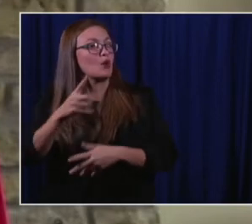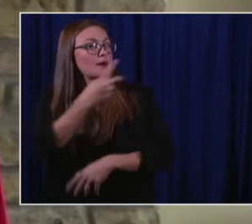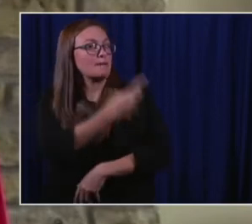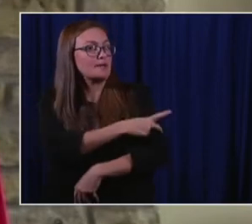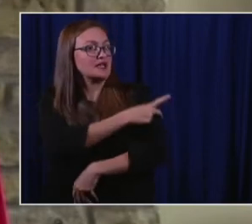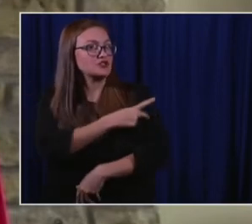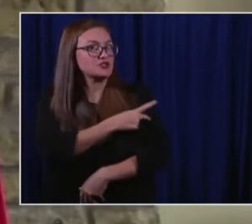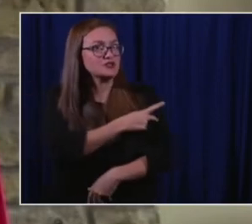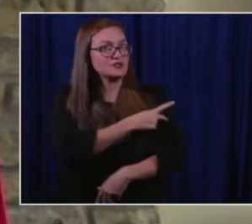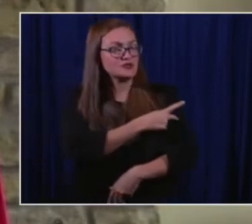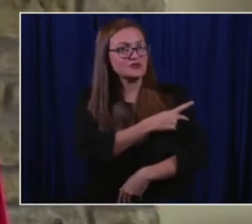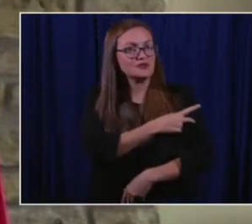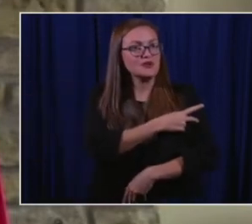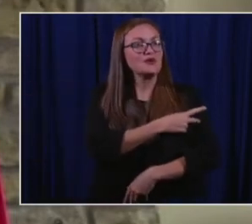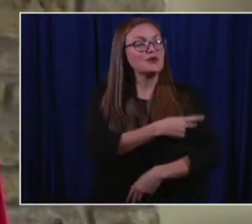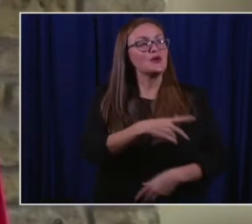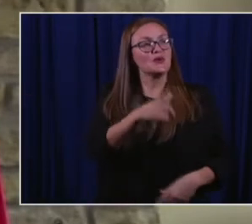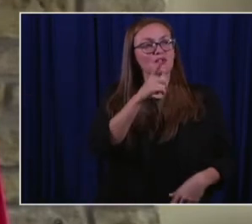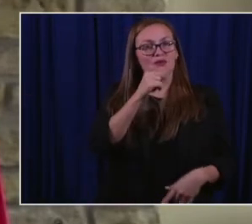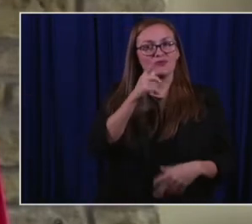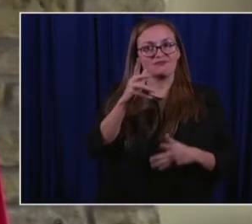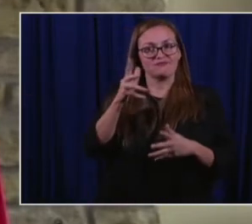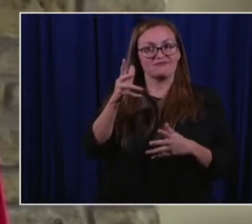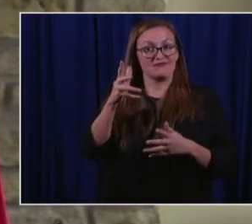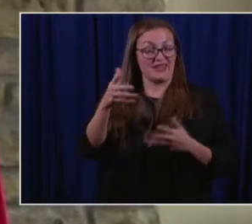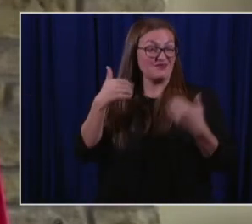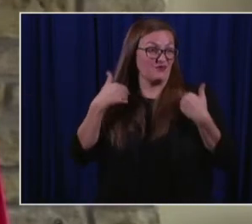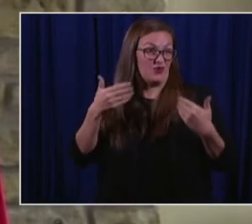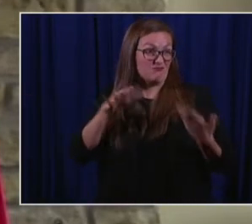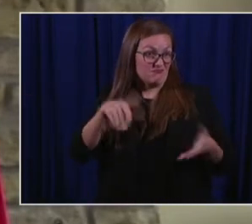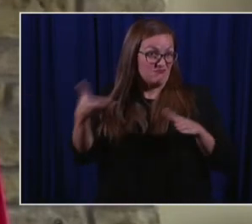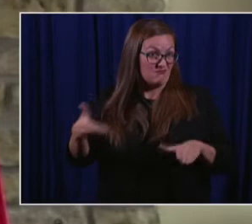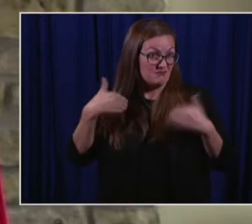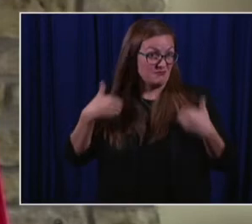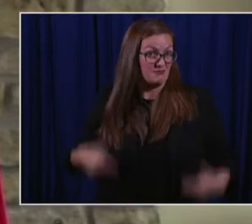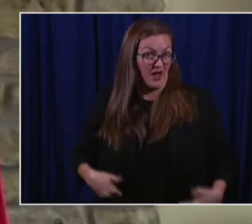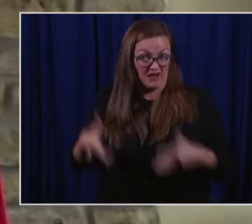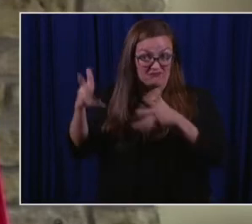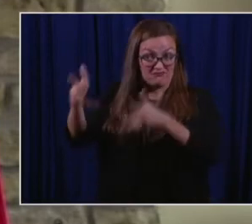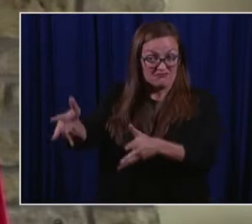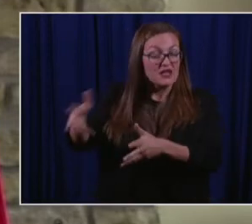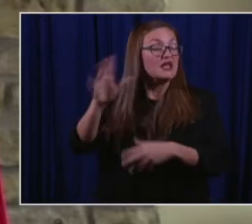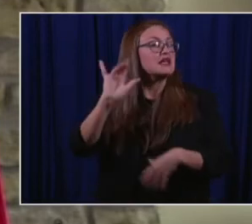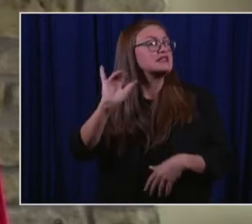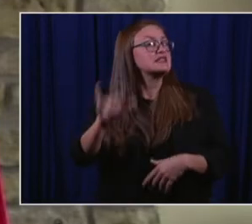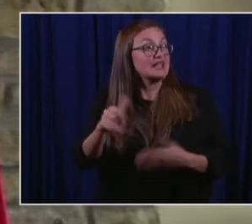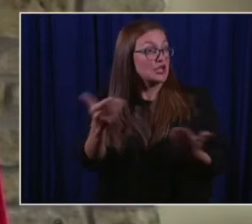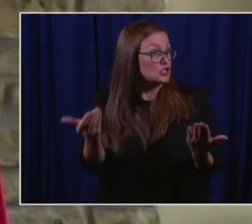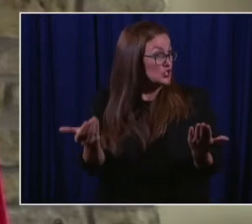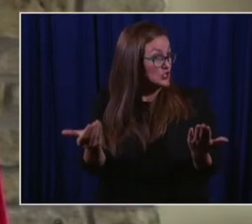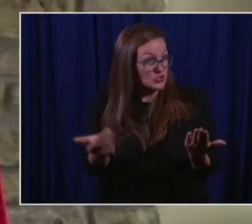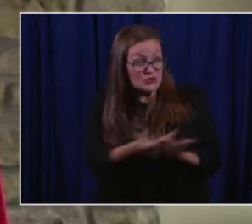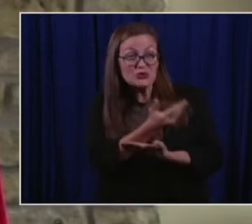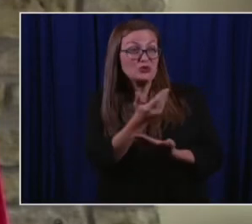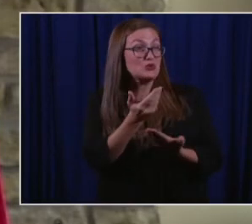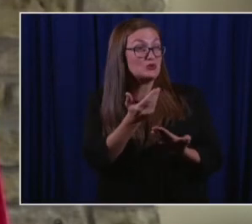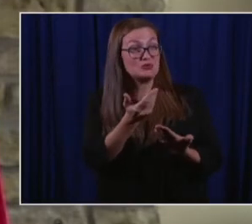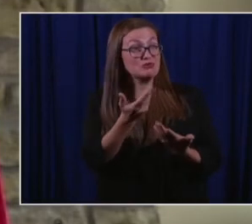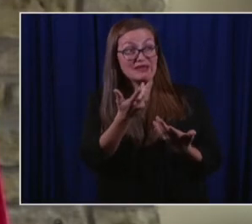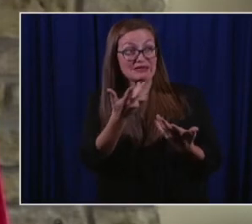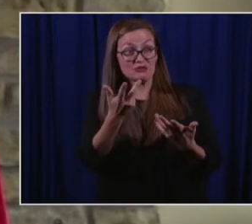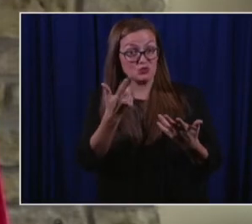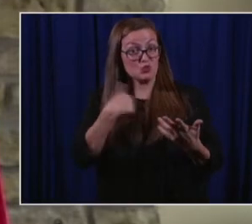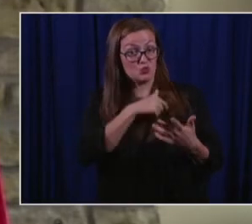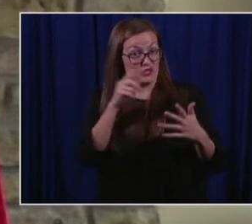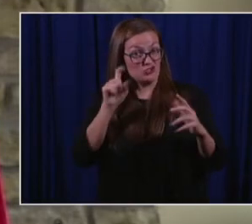of bodies there. Is this a new stage? Is there a threat of this anywhere else?